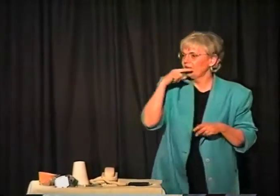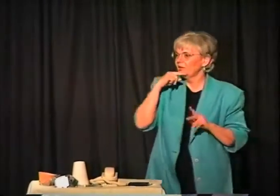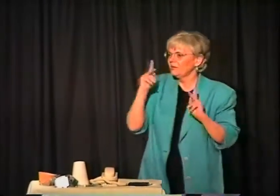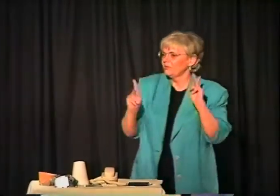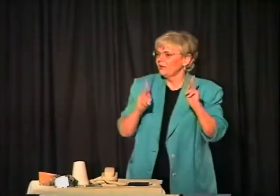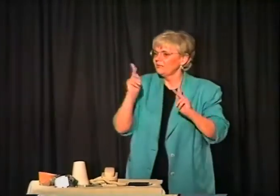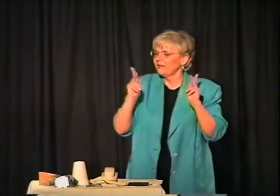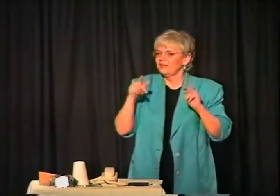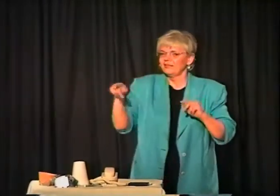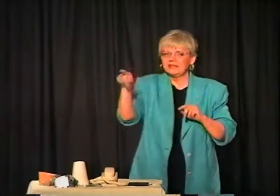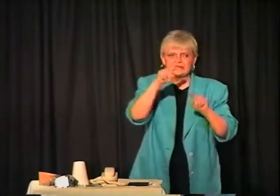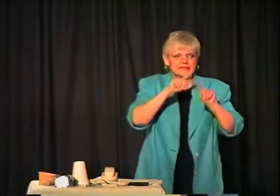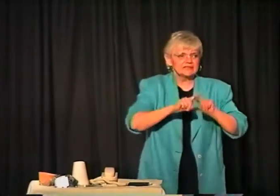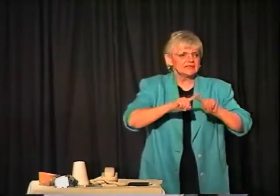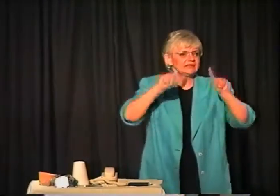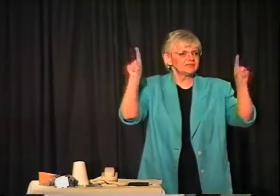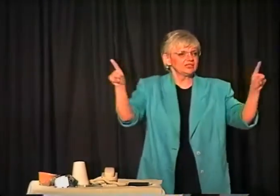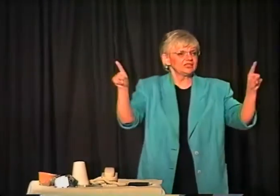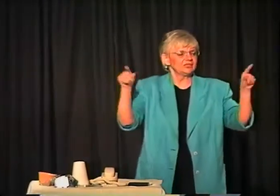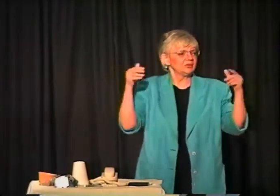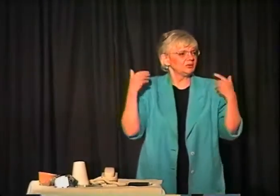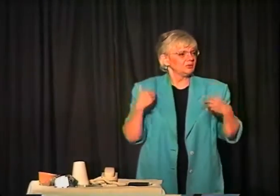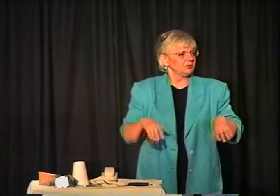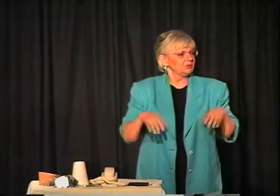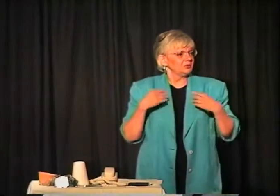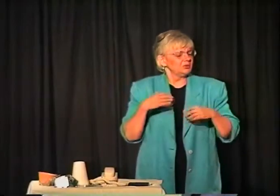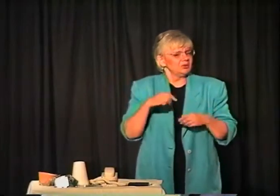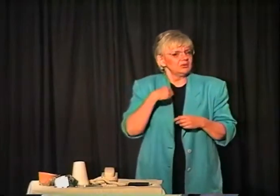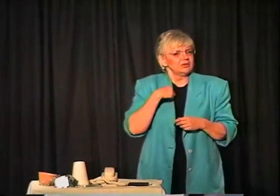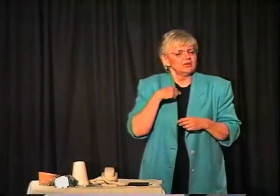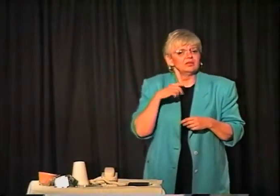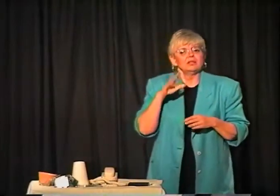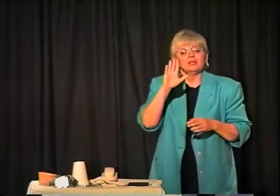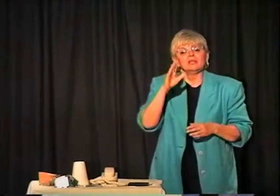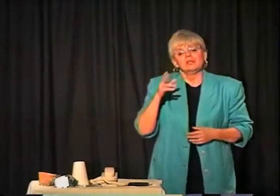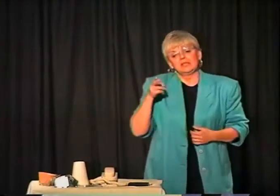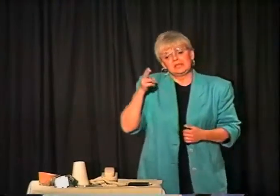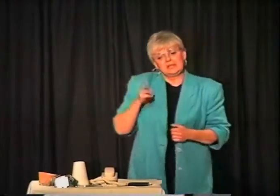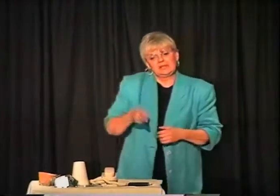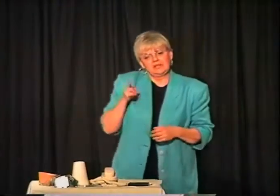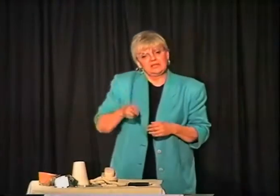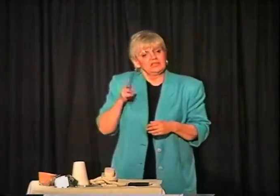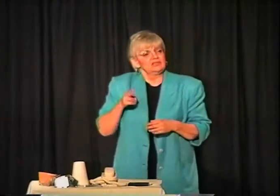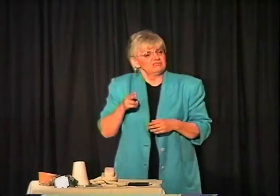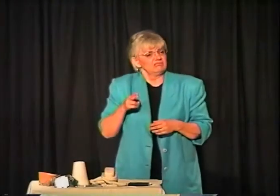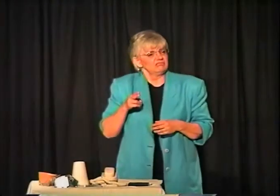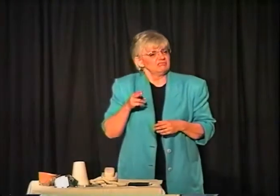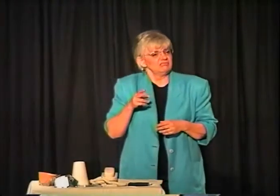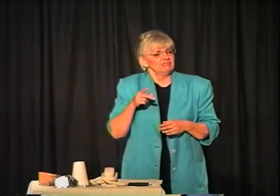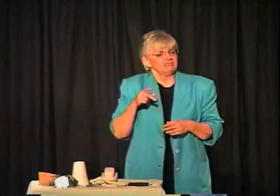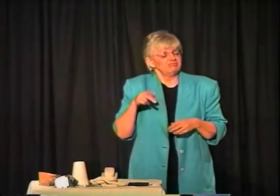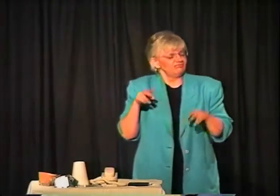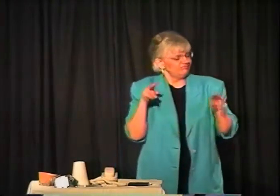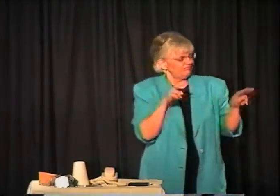human behavior. I've done the similar kind of thing. I've studied hearing specimens over the last little while.